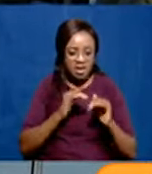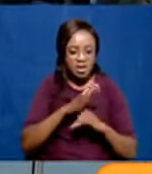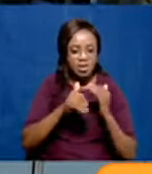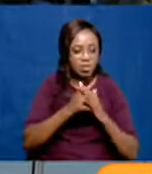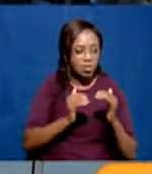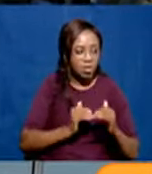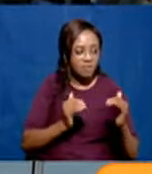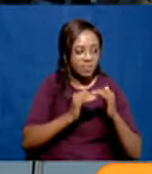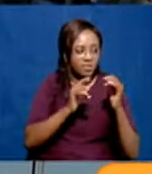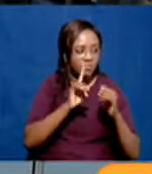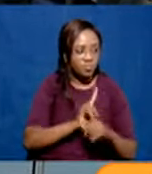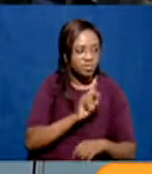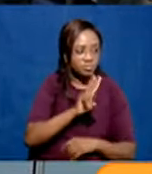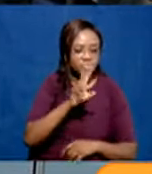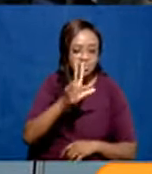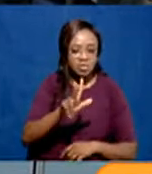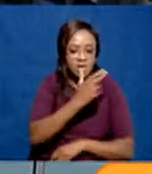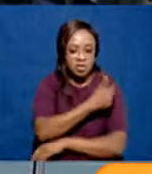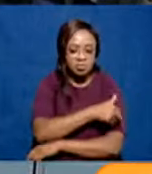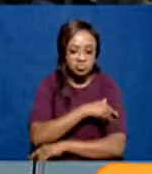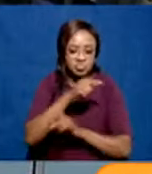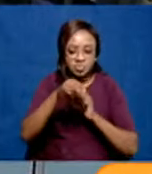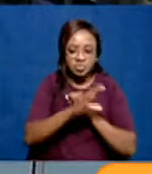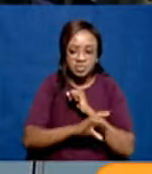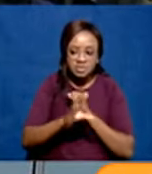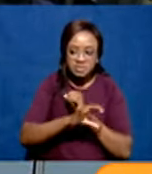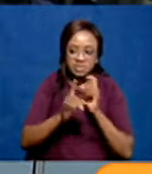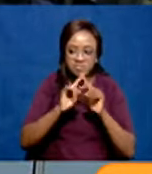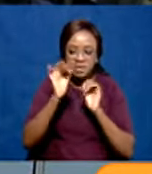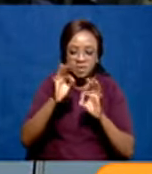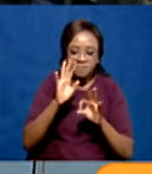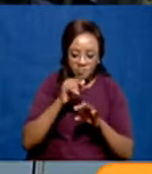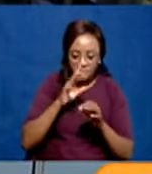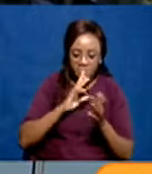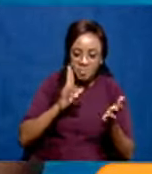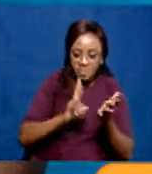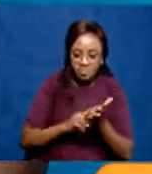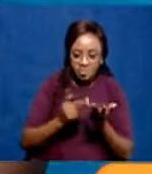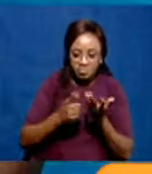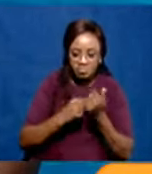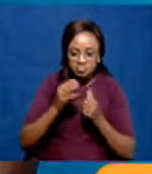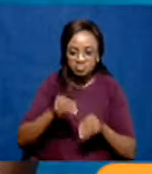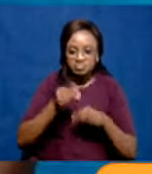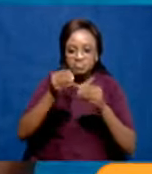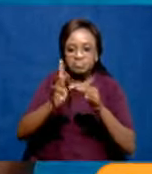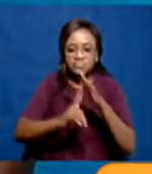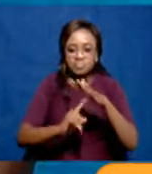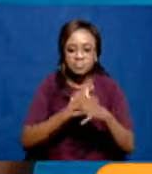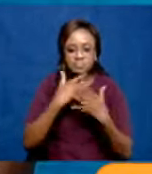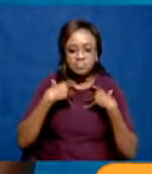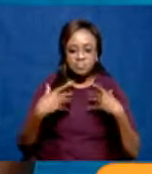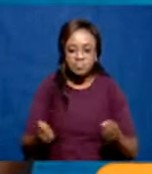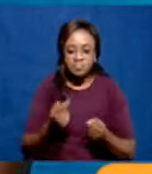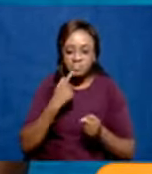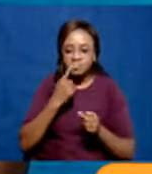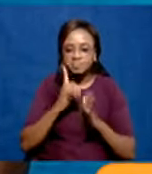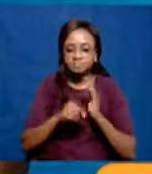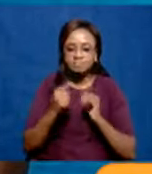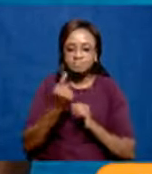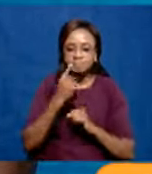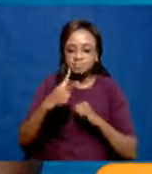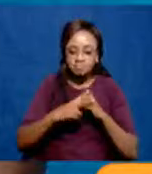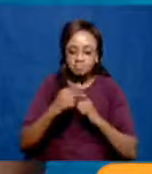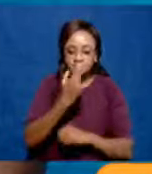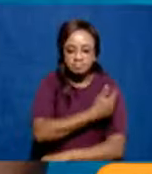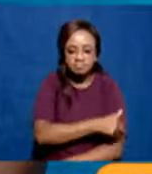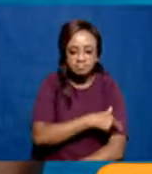know the facilities we have in this country. If from the census report that was given from the Ministry of Health, it indicates that only 7 hospitals across